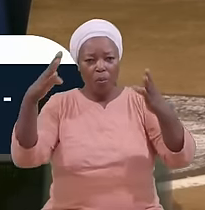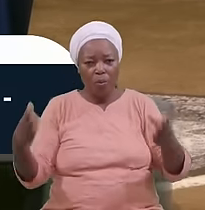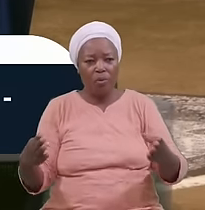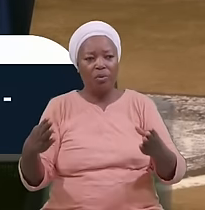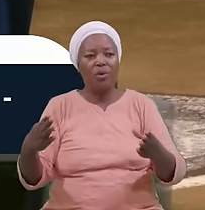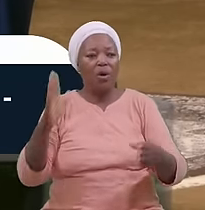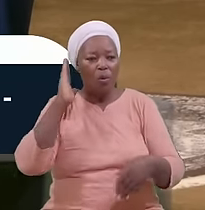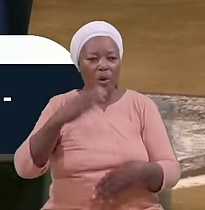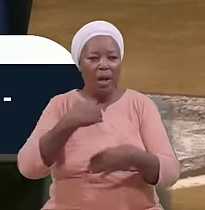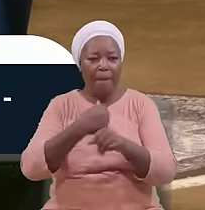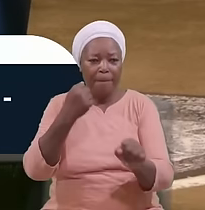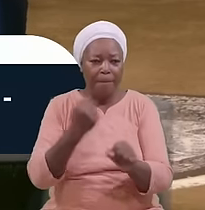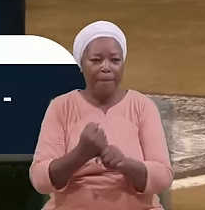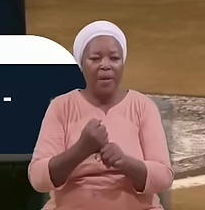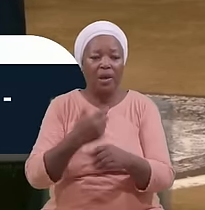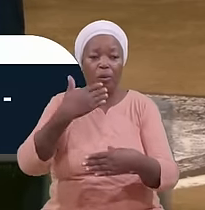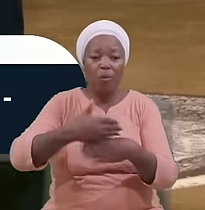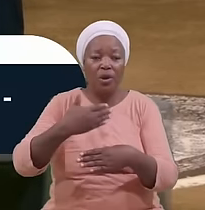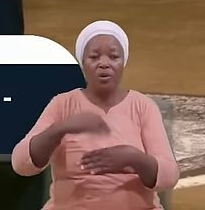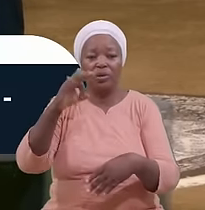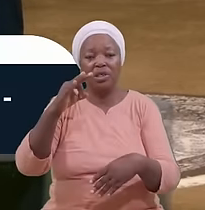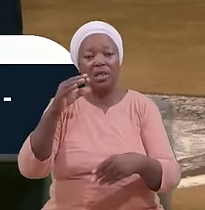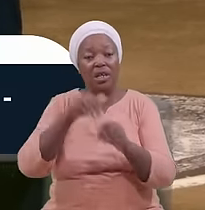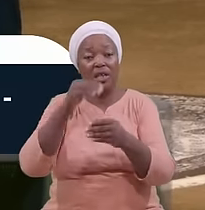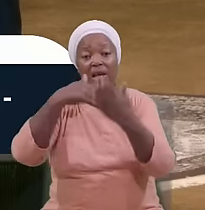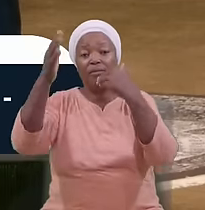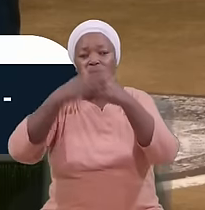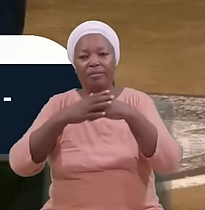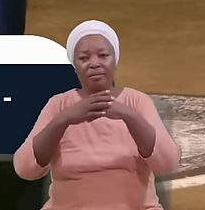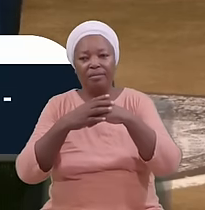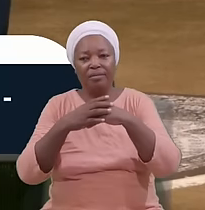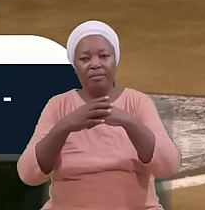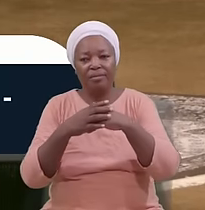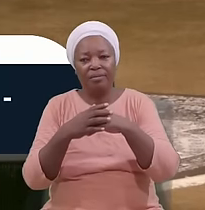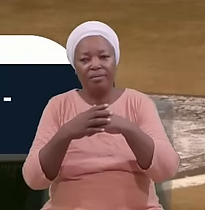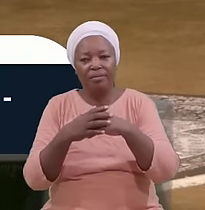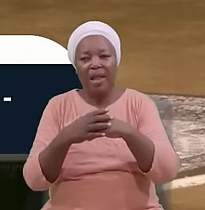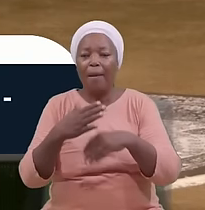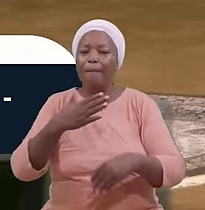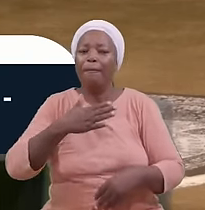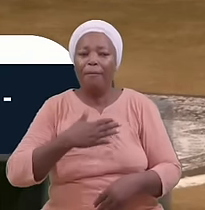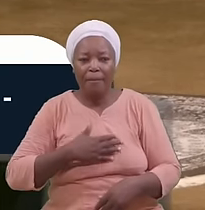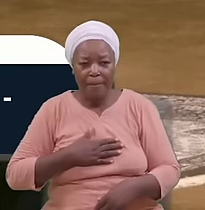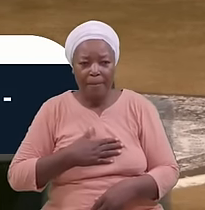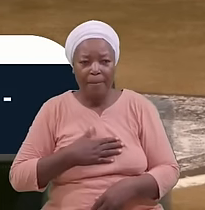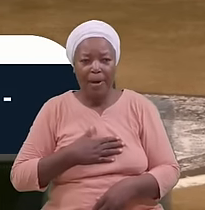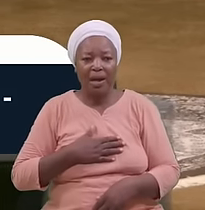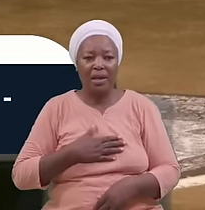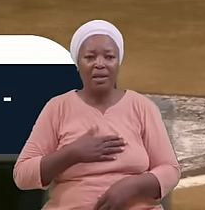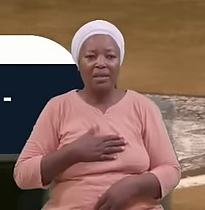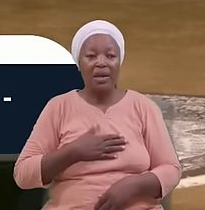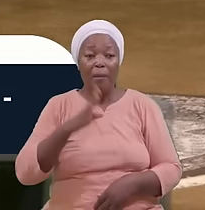will make windows in heaven. It says, might this thing